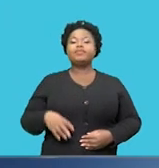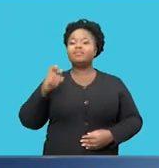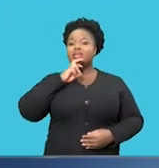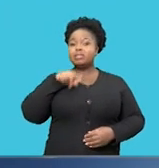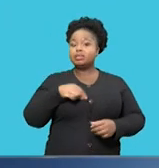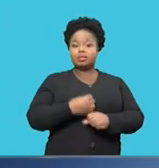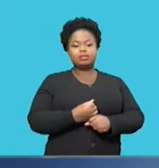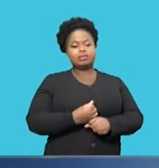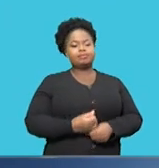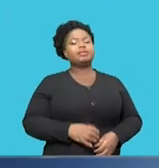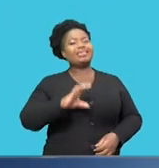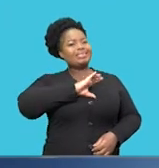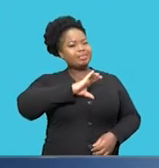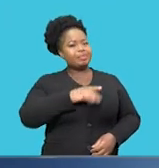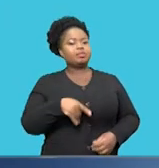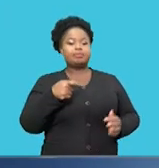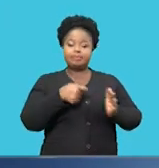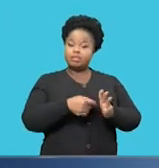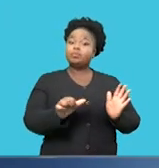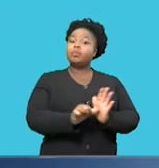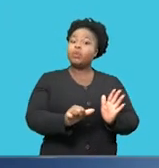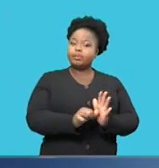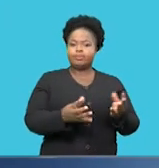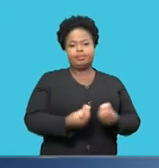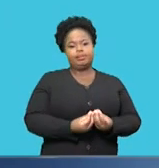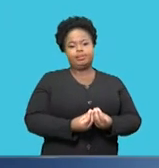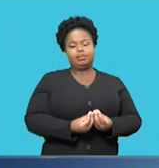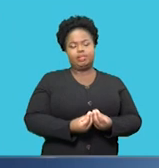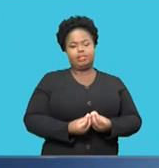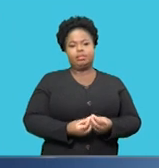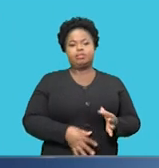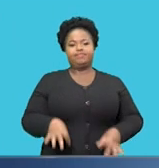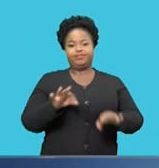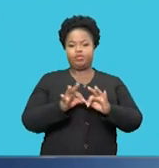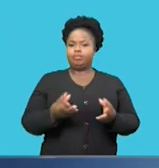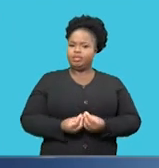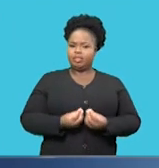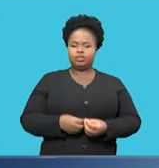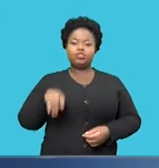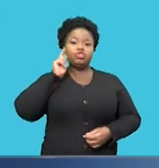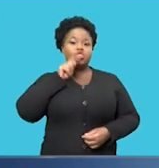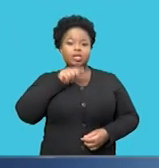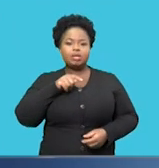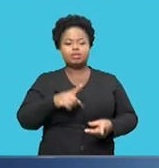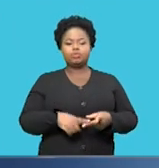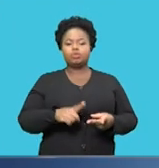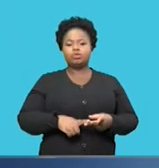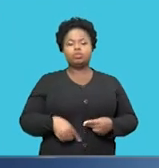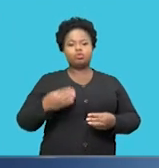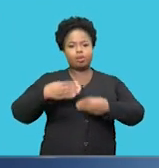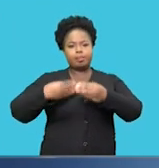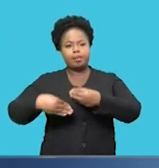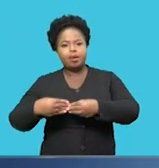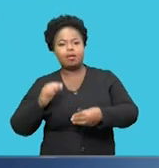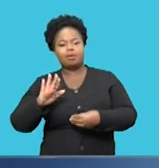this year, consumers will be stocking up on essential goods and necessities. You know, they will be buying chicken, they'll be buying toilet paper,